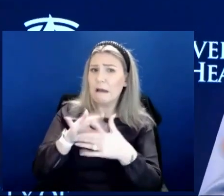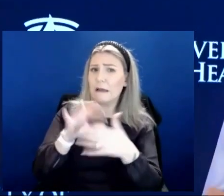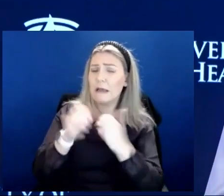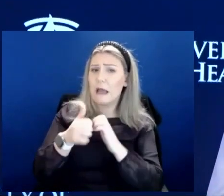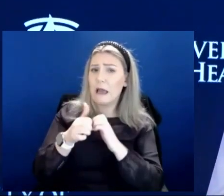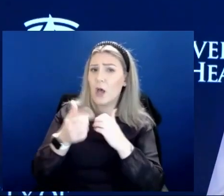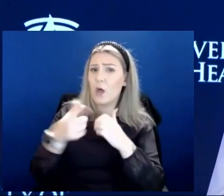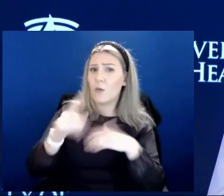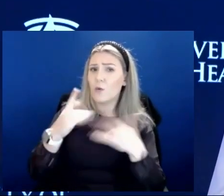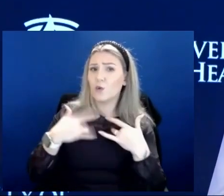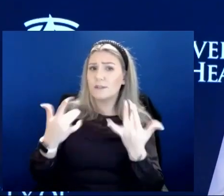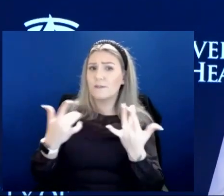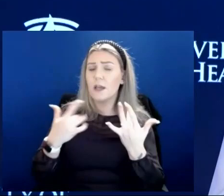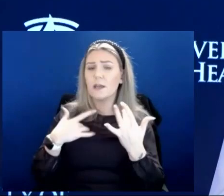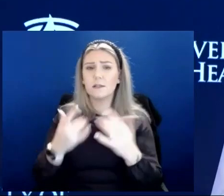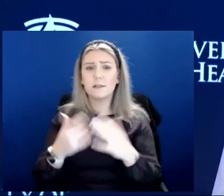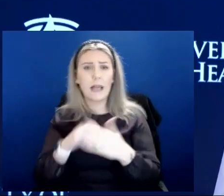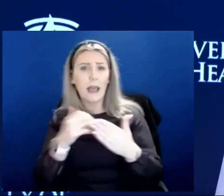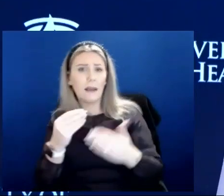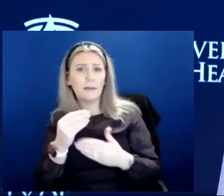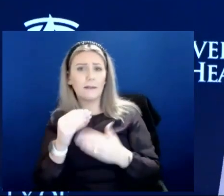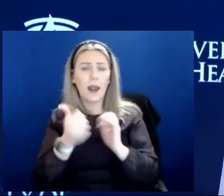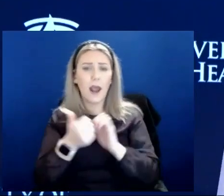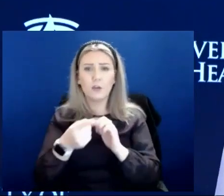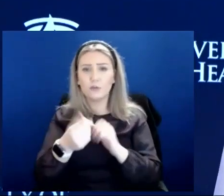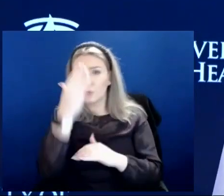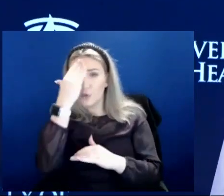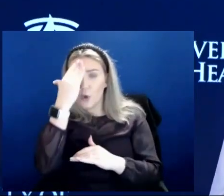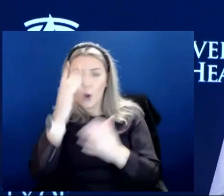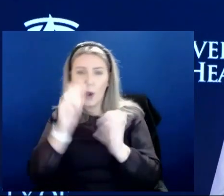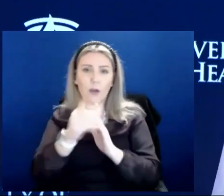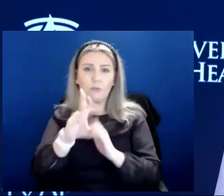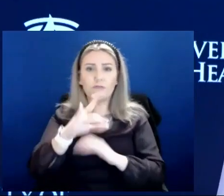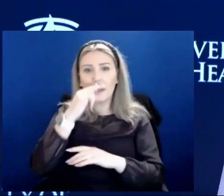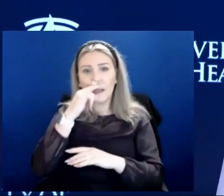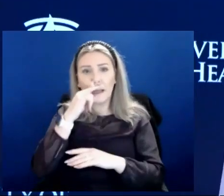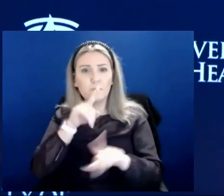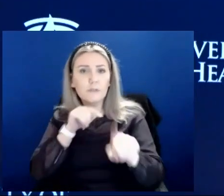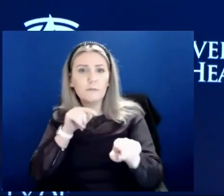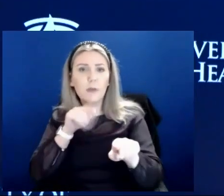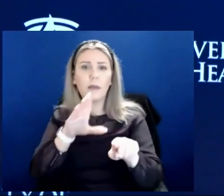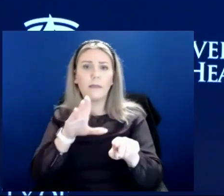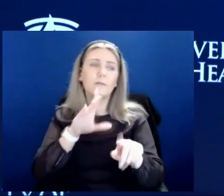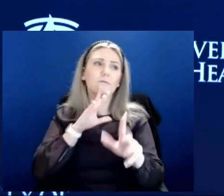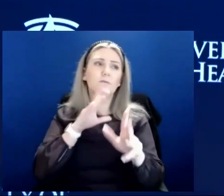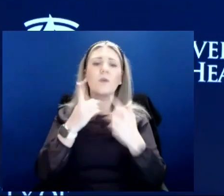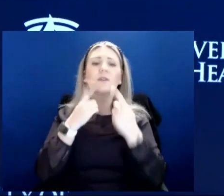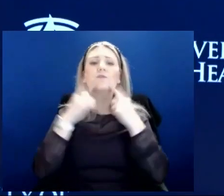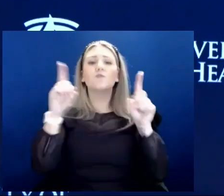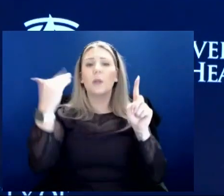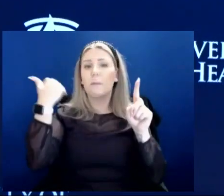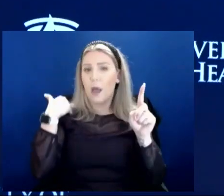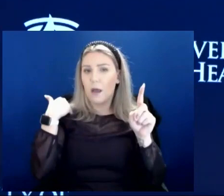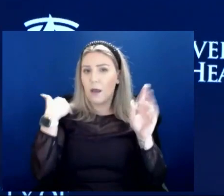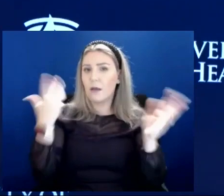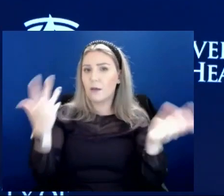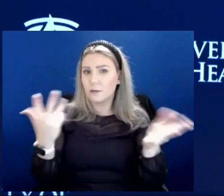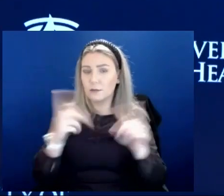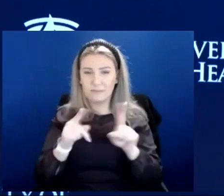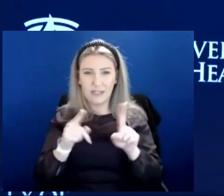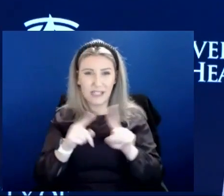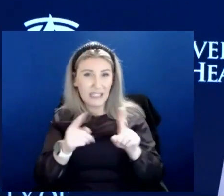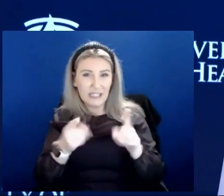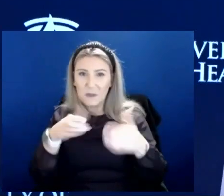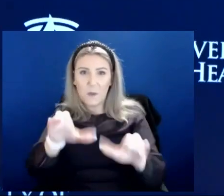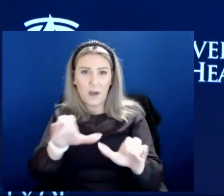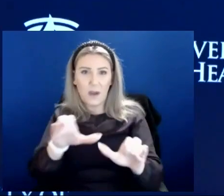the context of what you know about how your child responds and what has worked for them. But we certainly don't want to avoid.